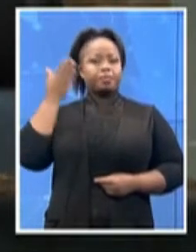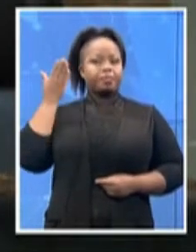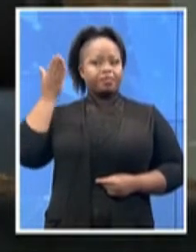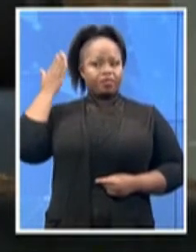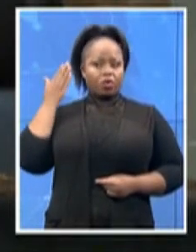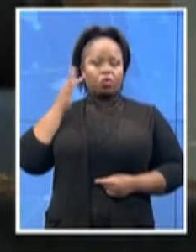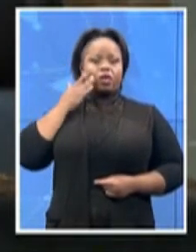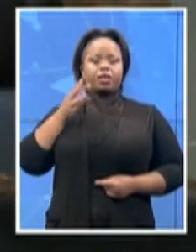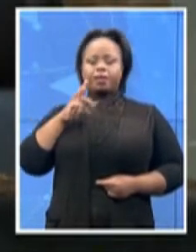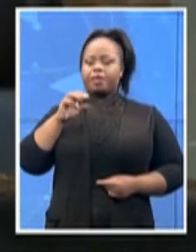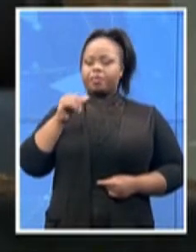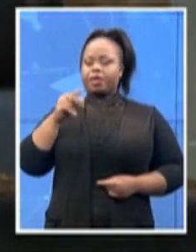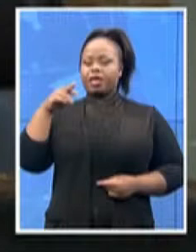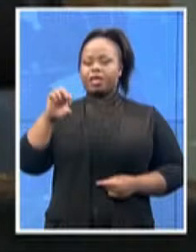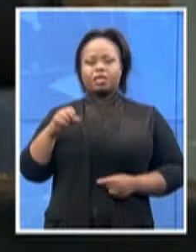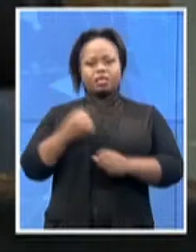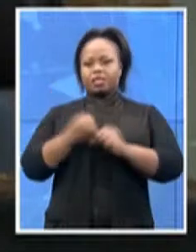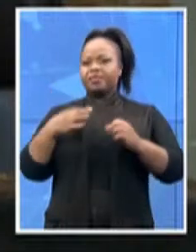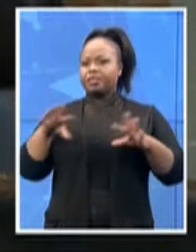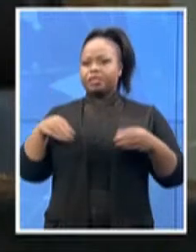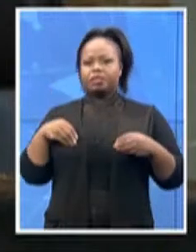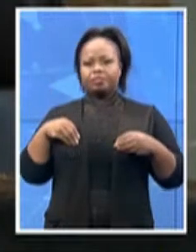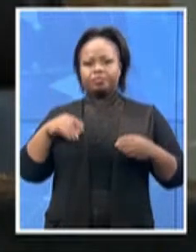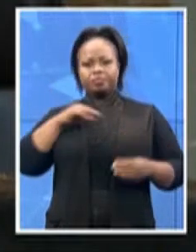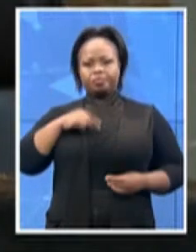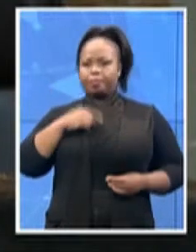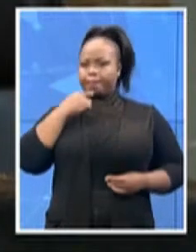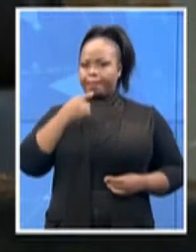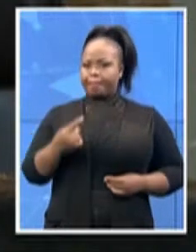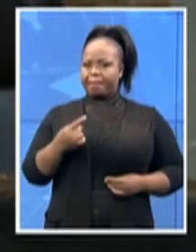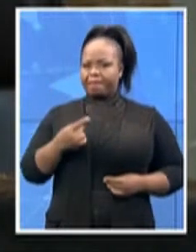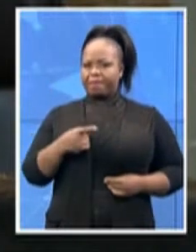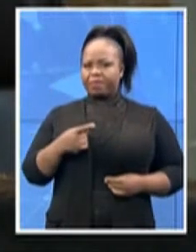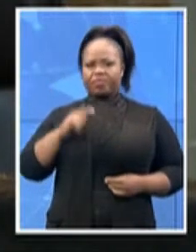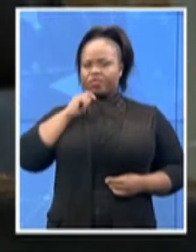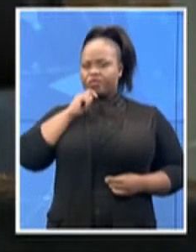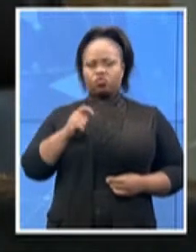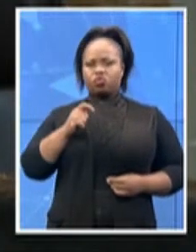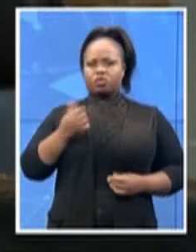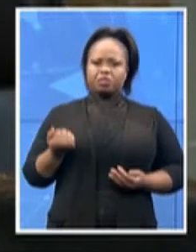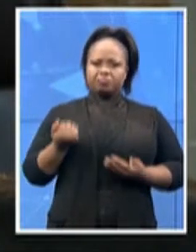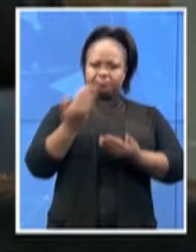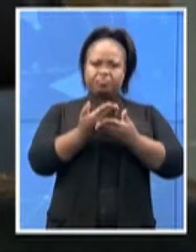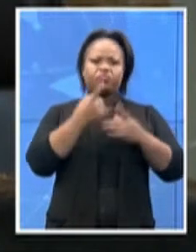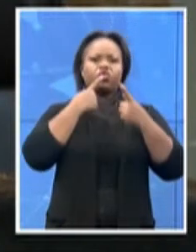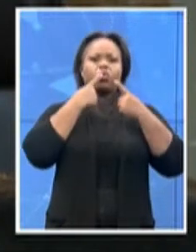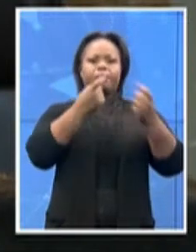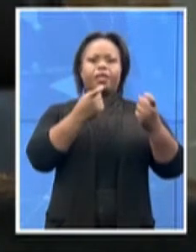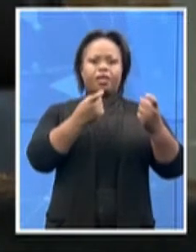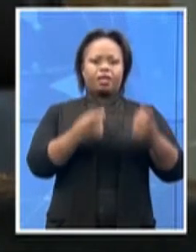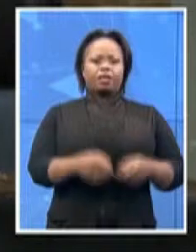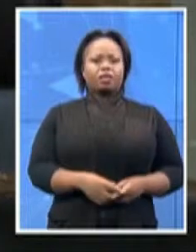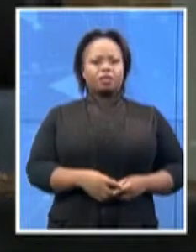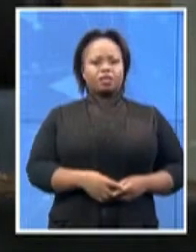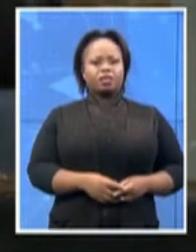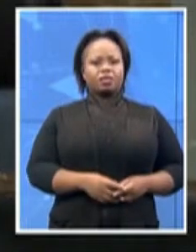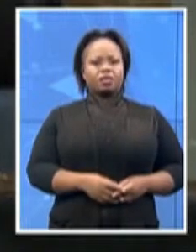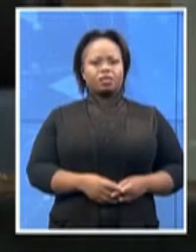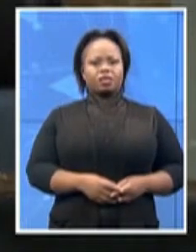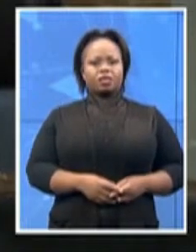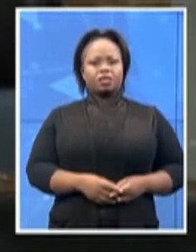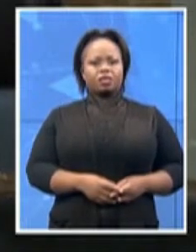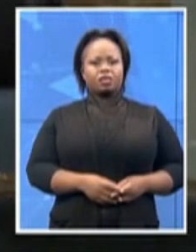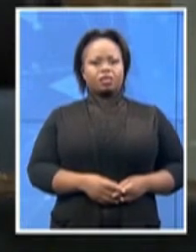to be true, and he continued to submit a complaint to the improper complaint on the